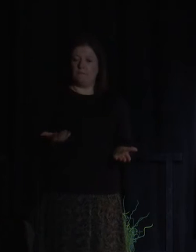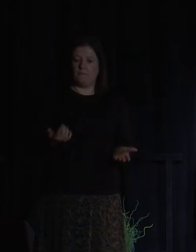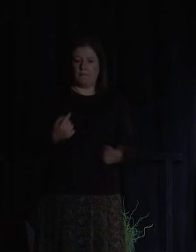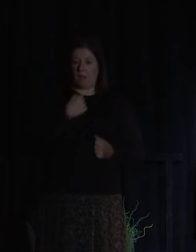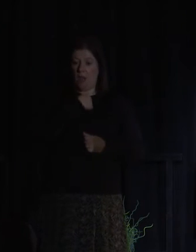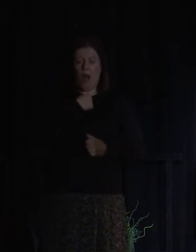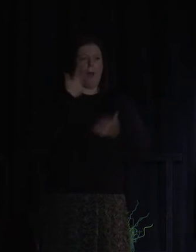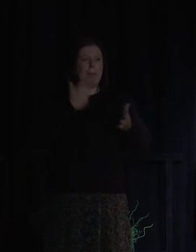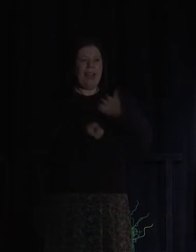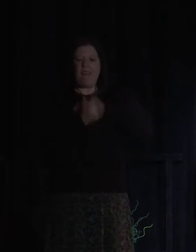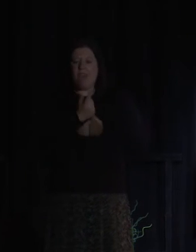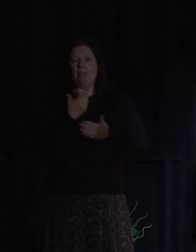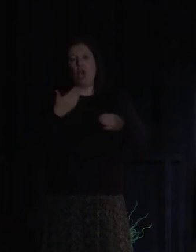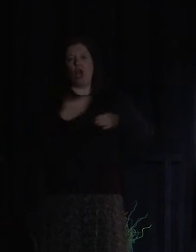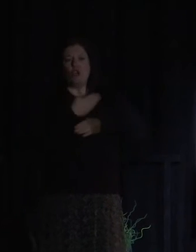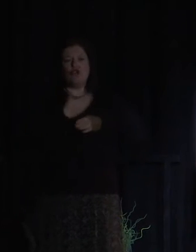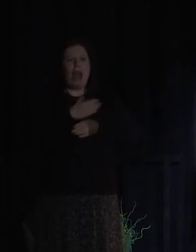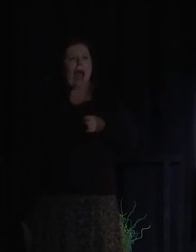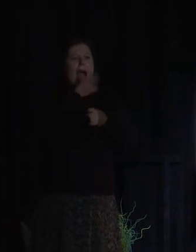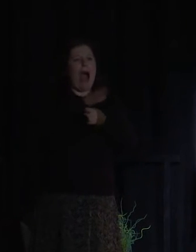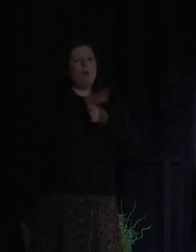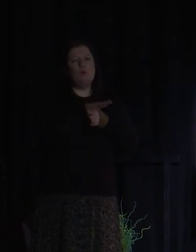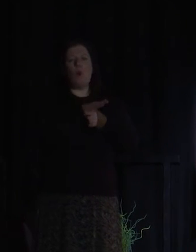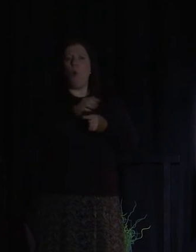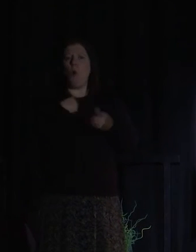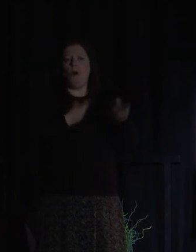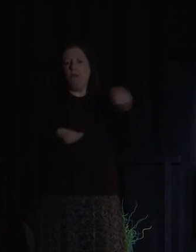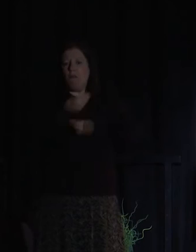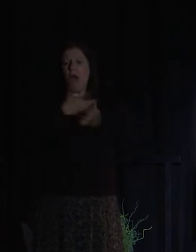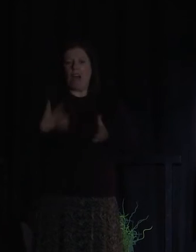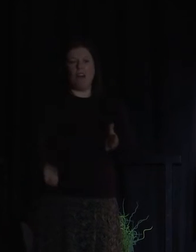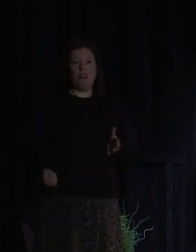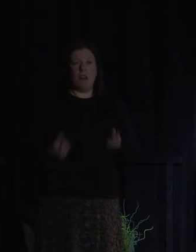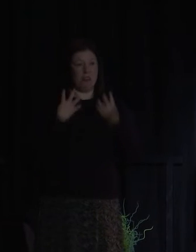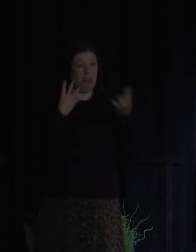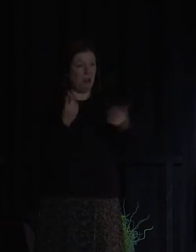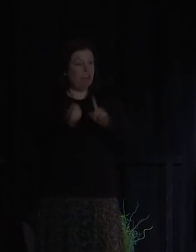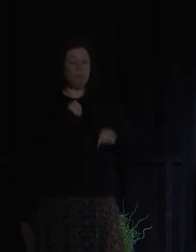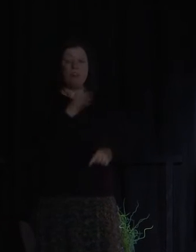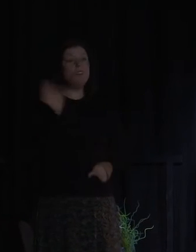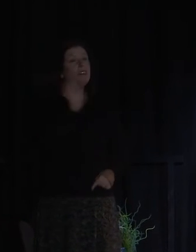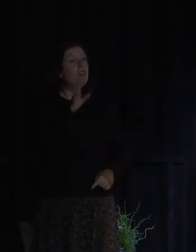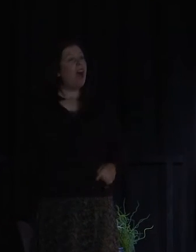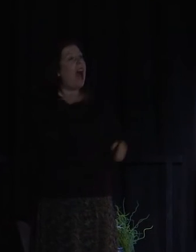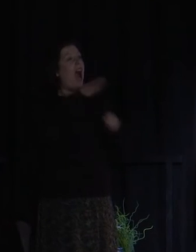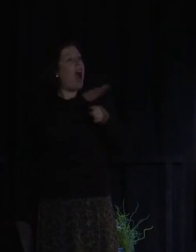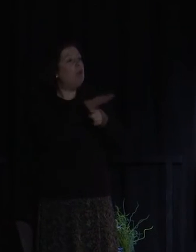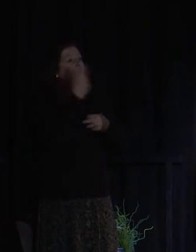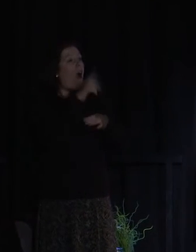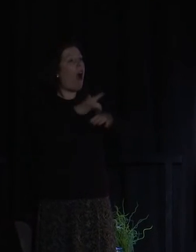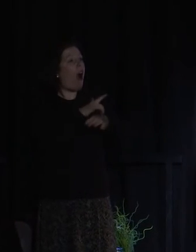how to sustain an economic career in the outdoor sector, and actually all the artists in the room said, don't try, we do it because we love it, it brings